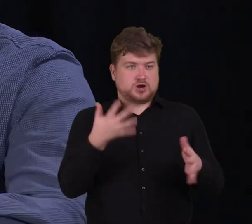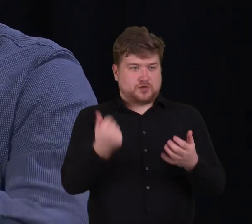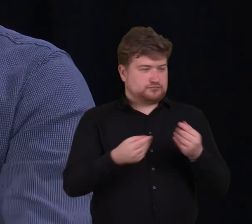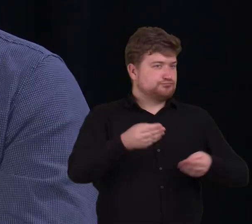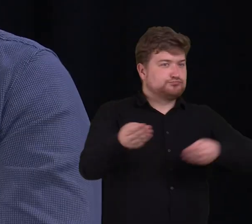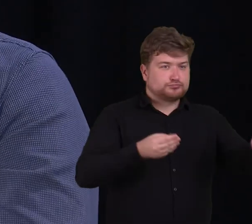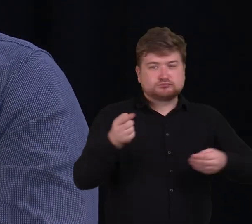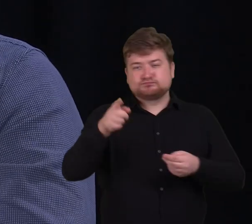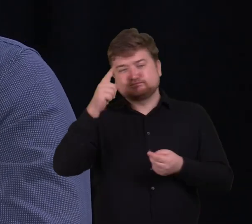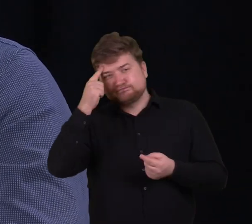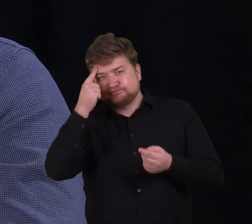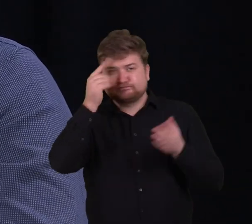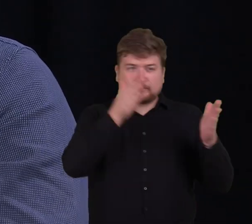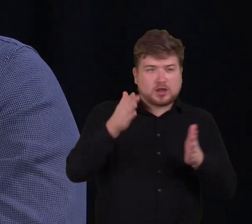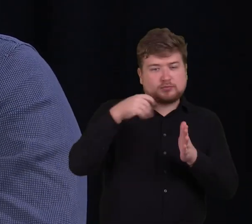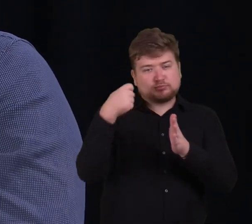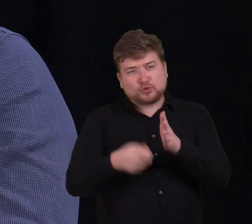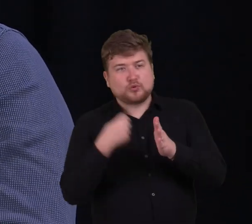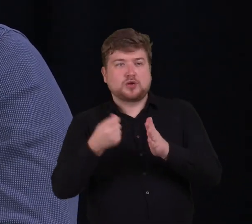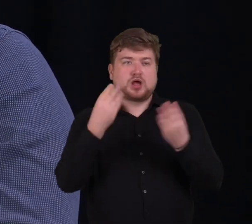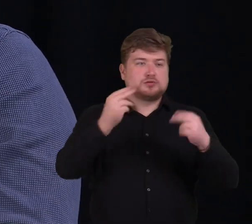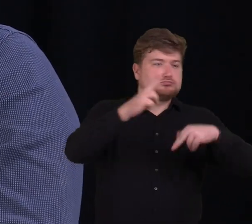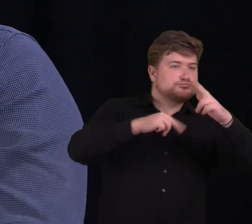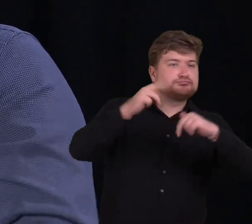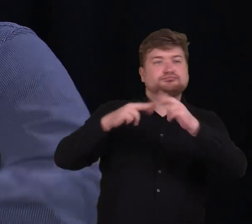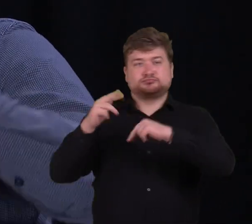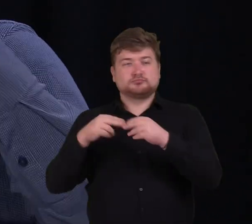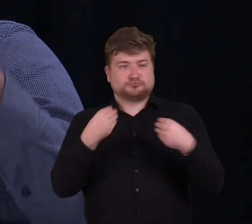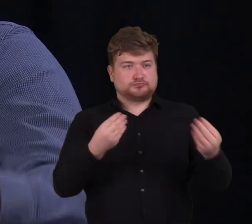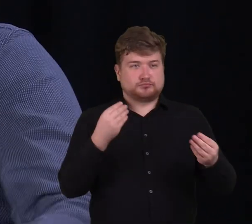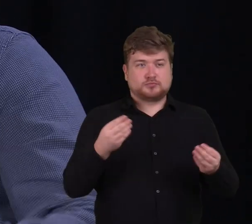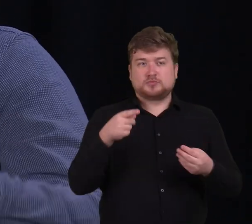principally going on in rural areas. So it